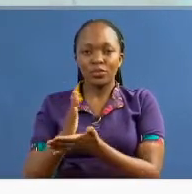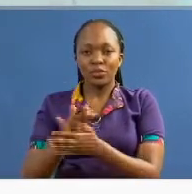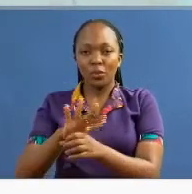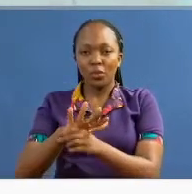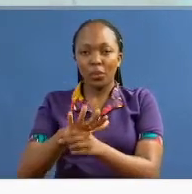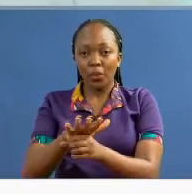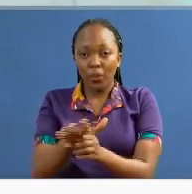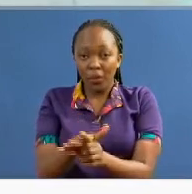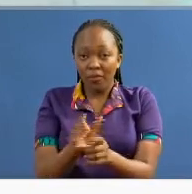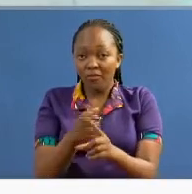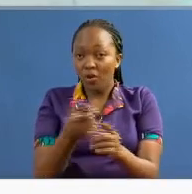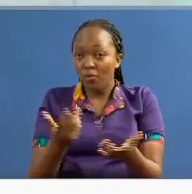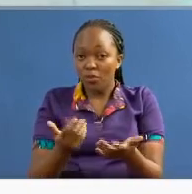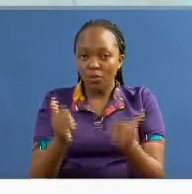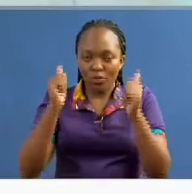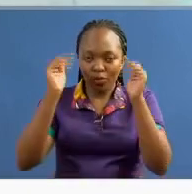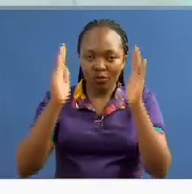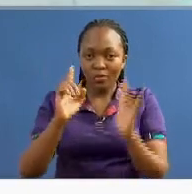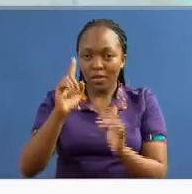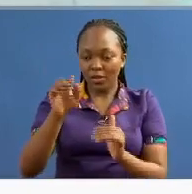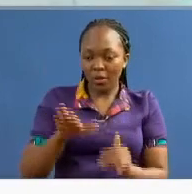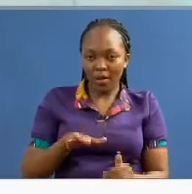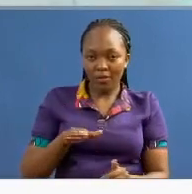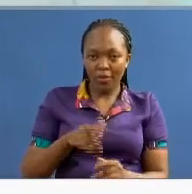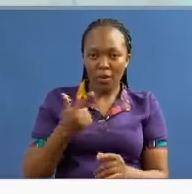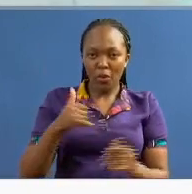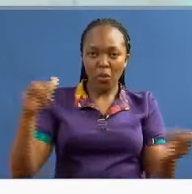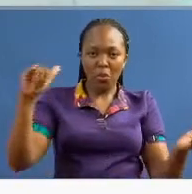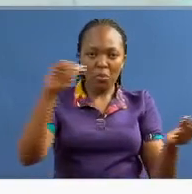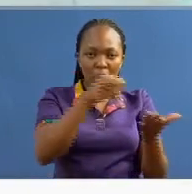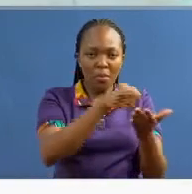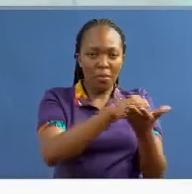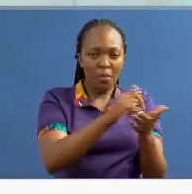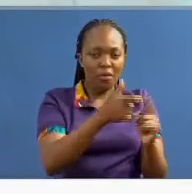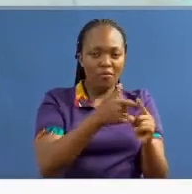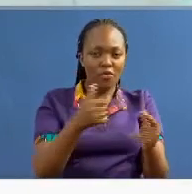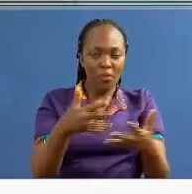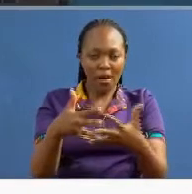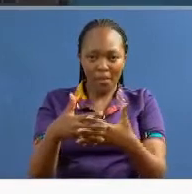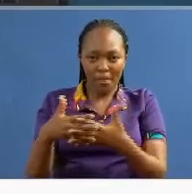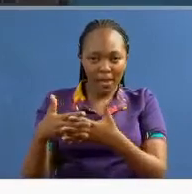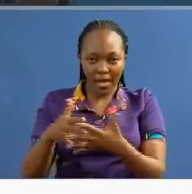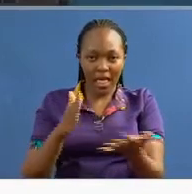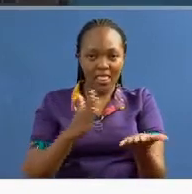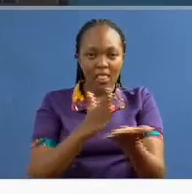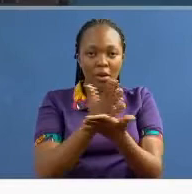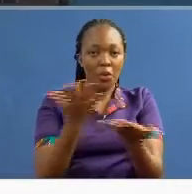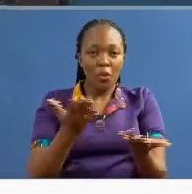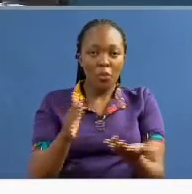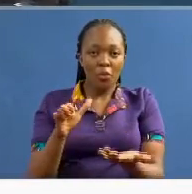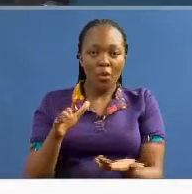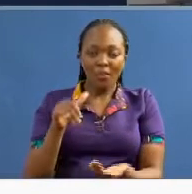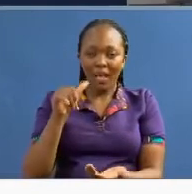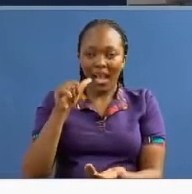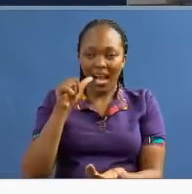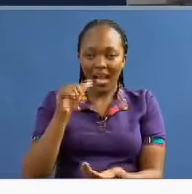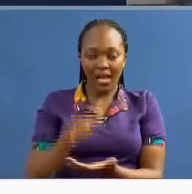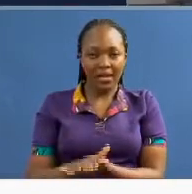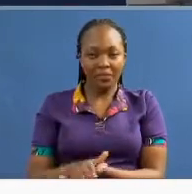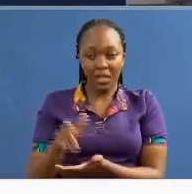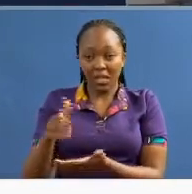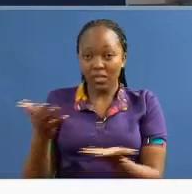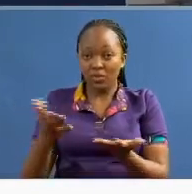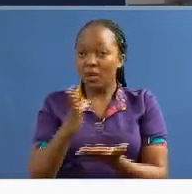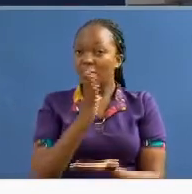female student who traveled in from the United States via London, UK. The 27-year-old woman is at Kenyatta National Hospital's